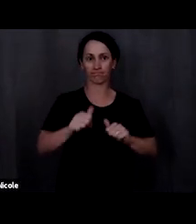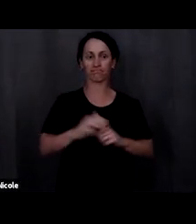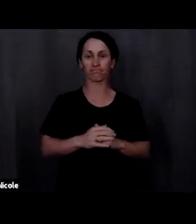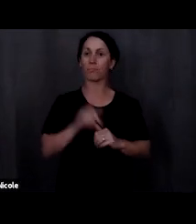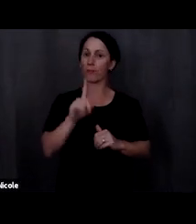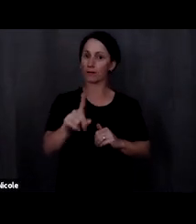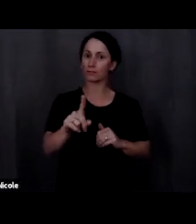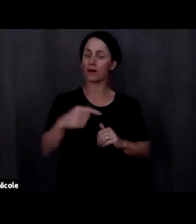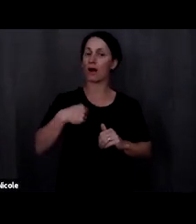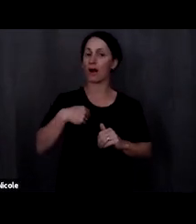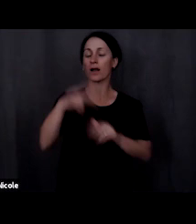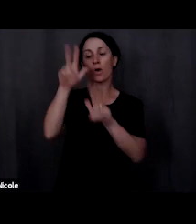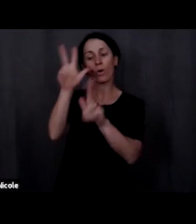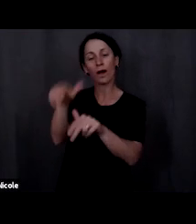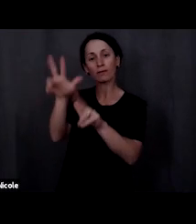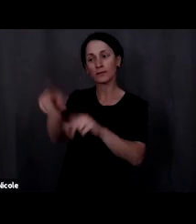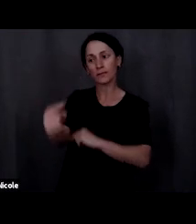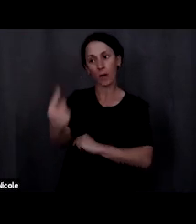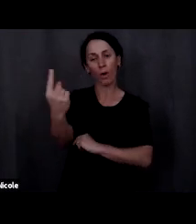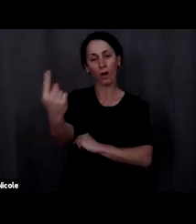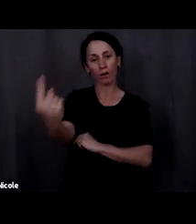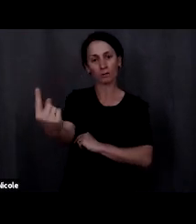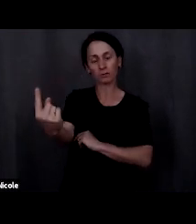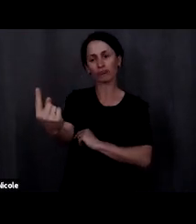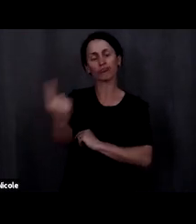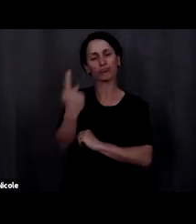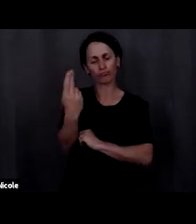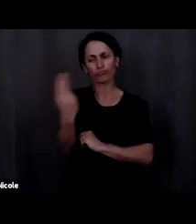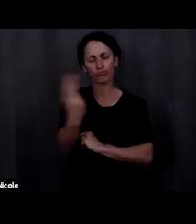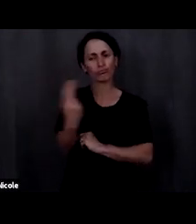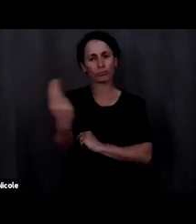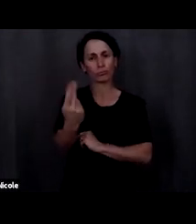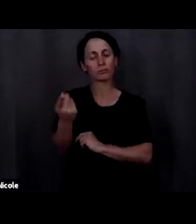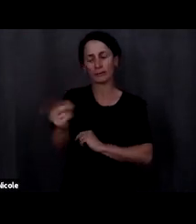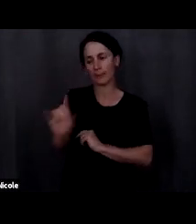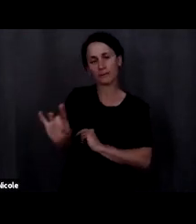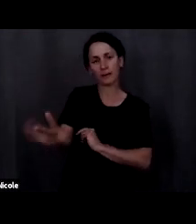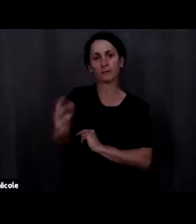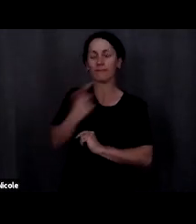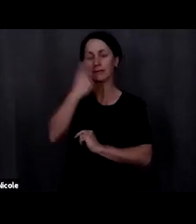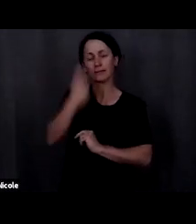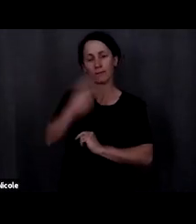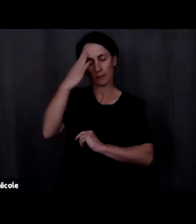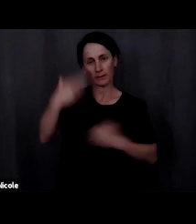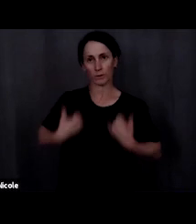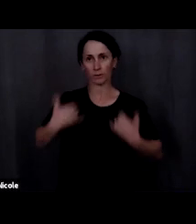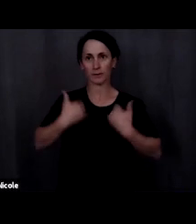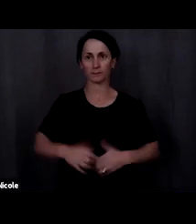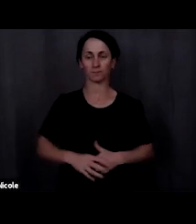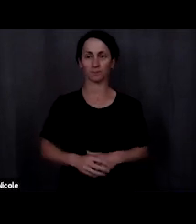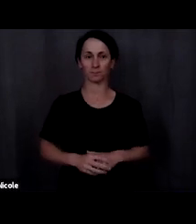But I am a carer of somebody very close to me that has a severe mental illness under that definition.